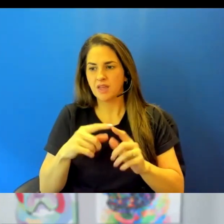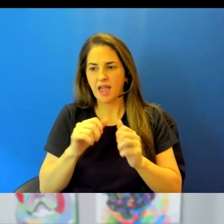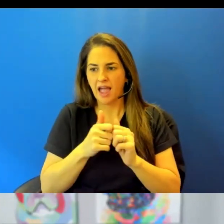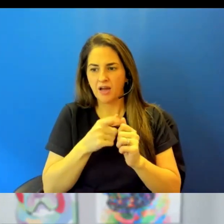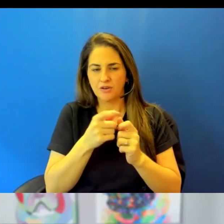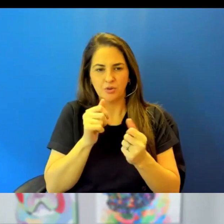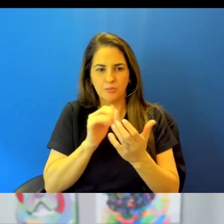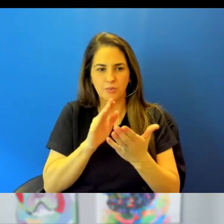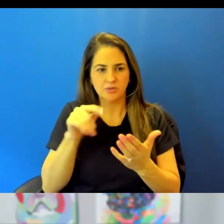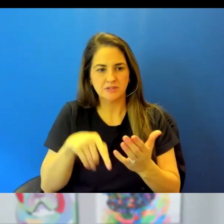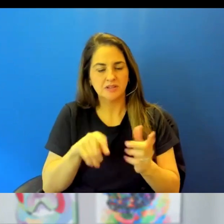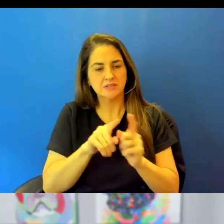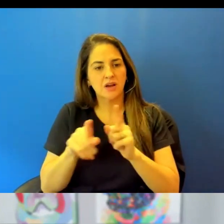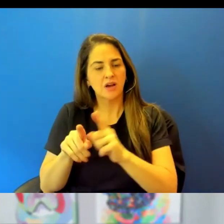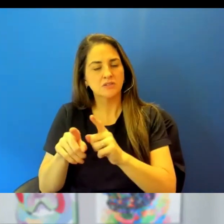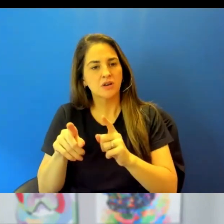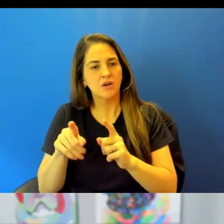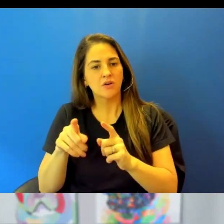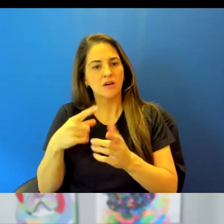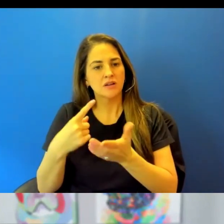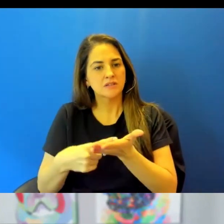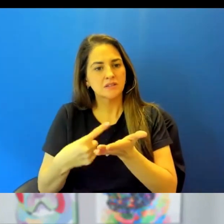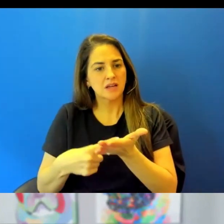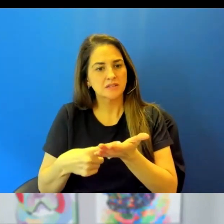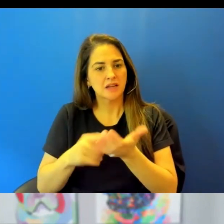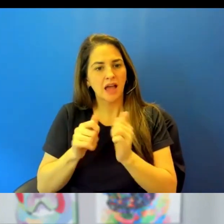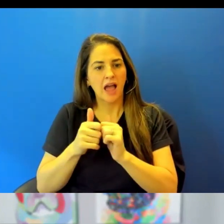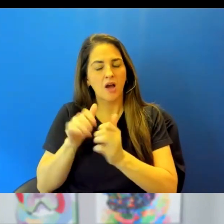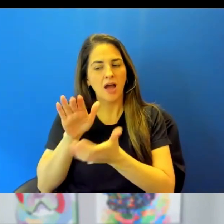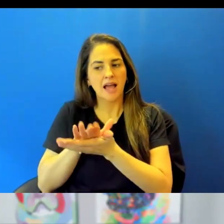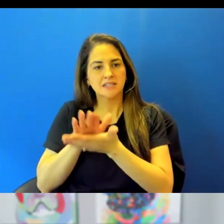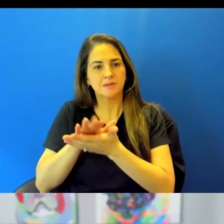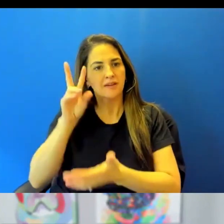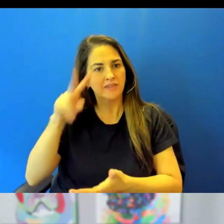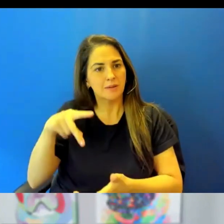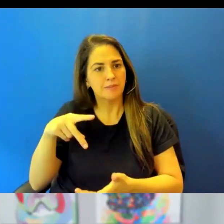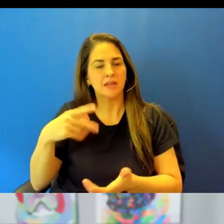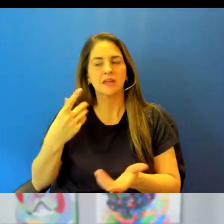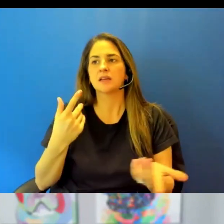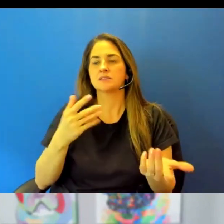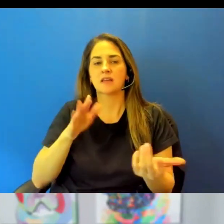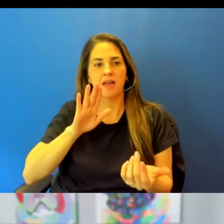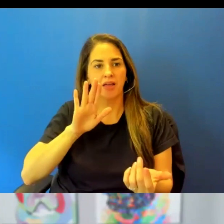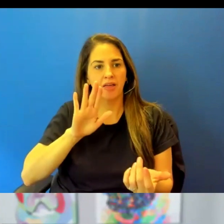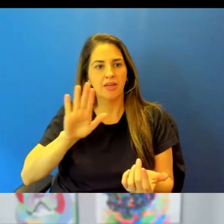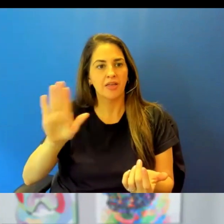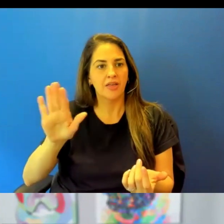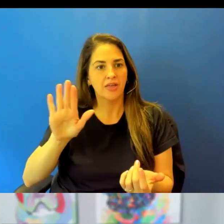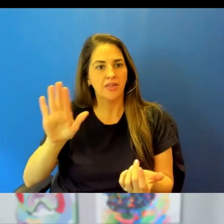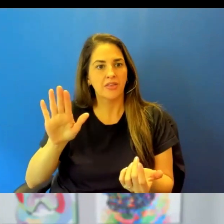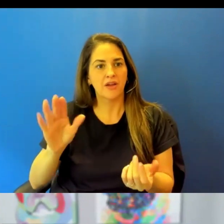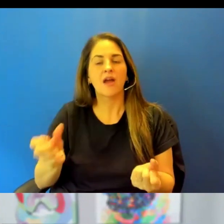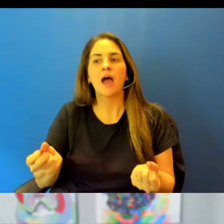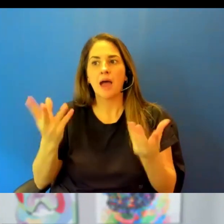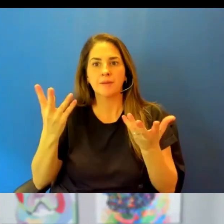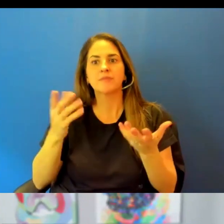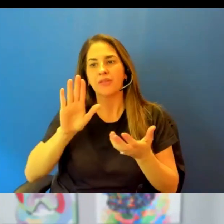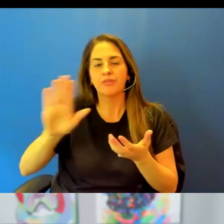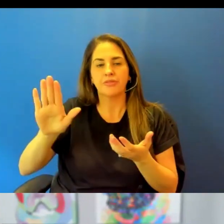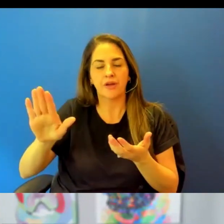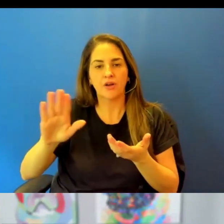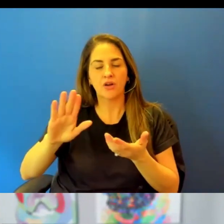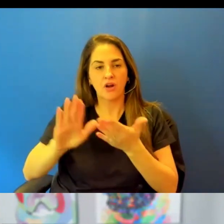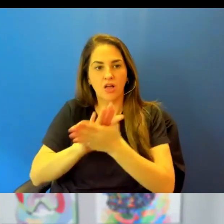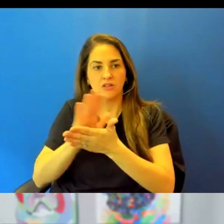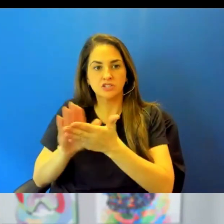time talking about or discussing how academic VPs and their particular, with a number of colleges, are